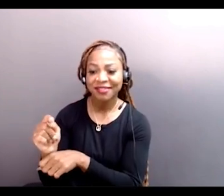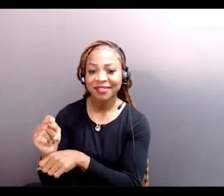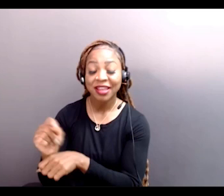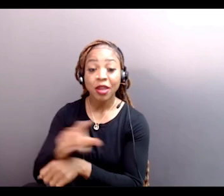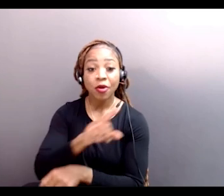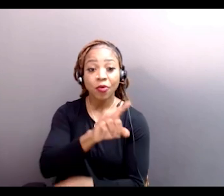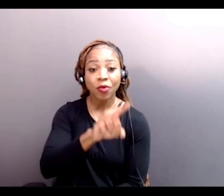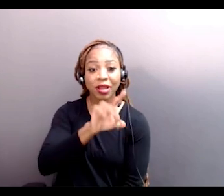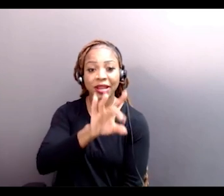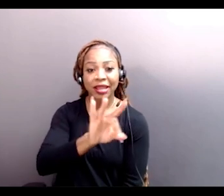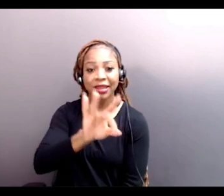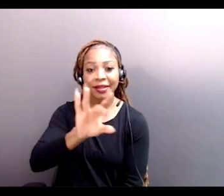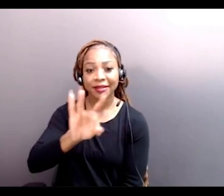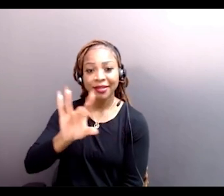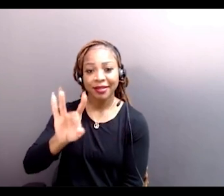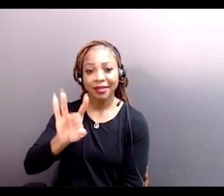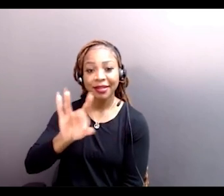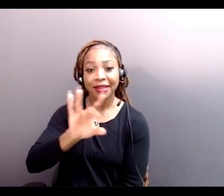again,